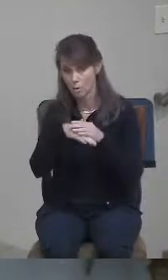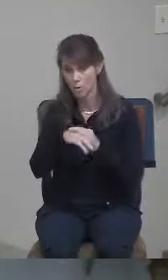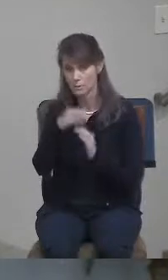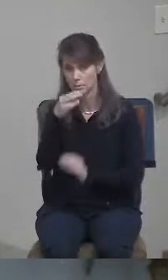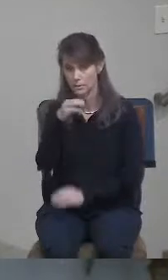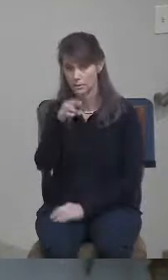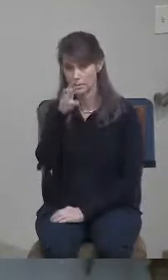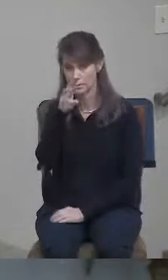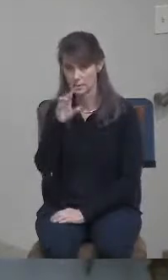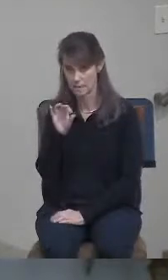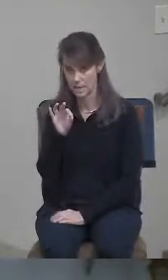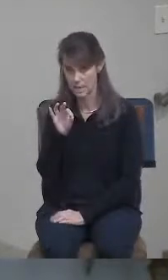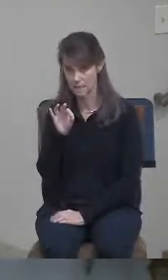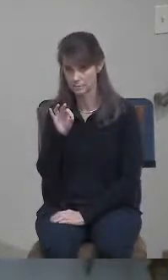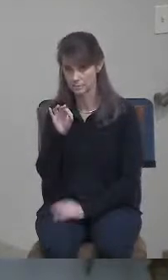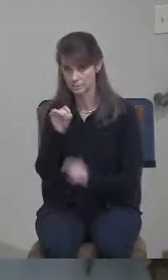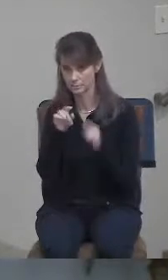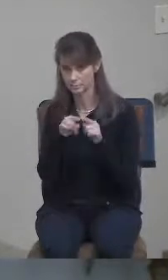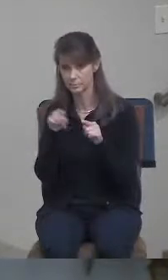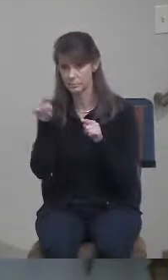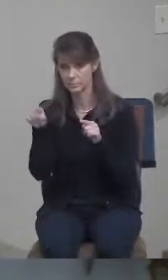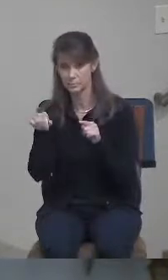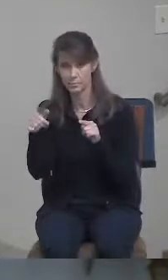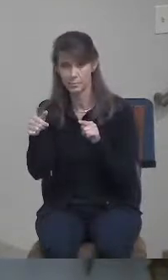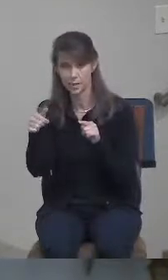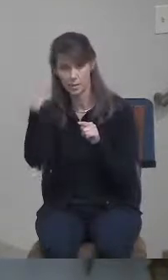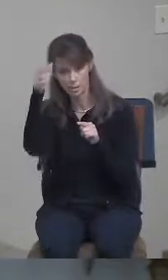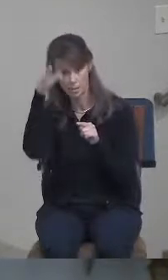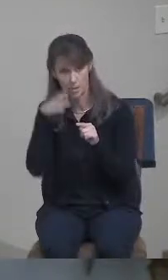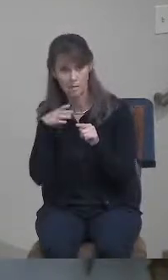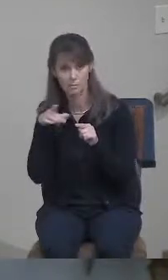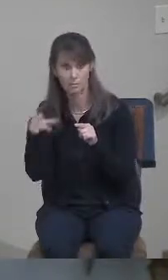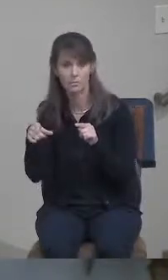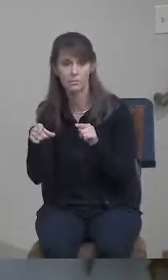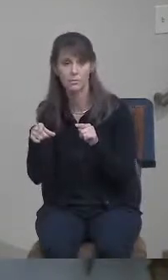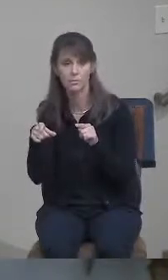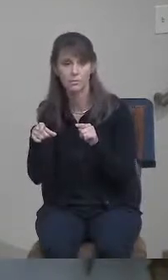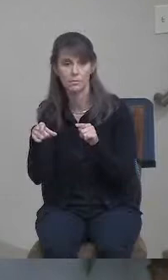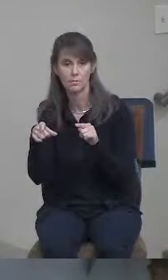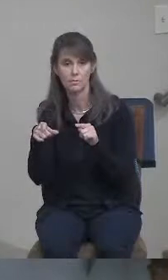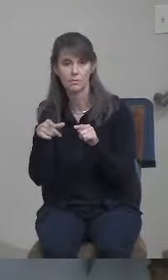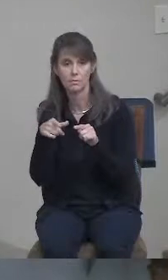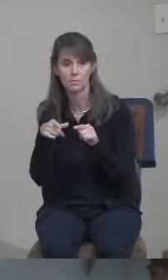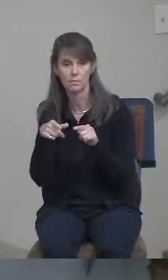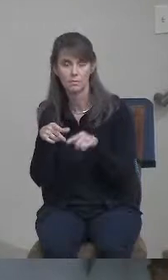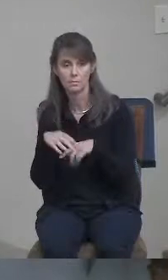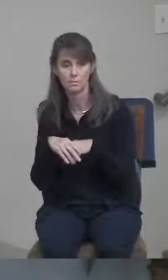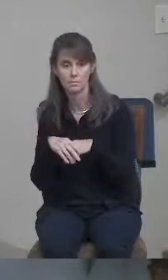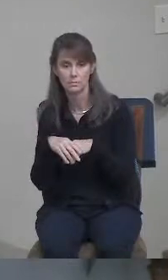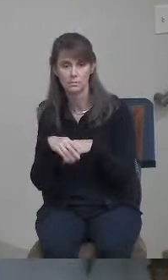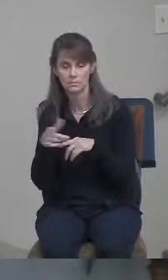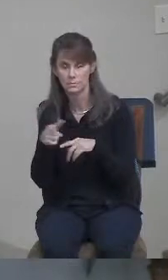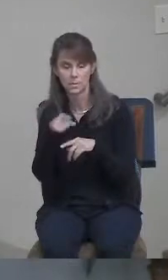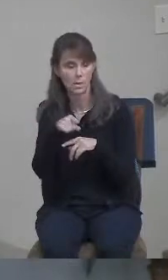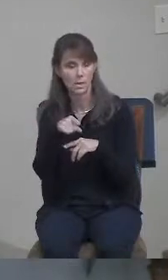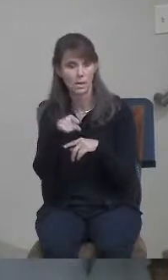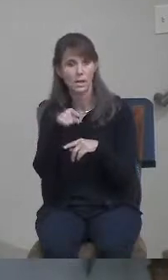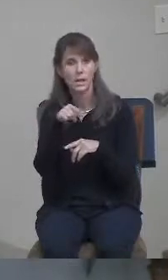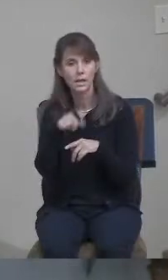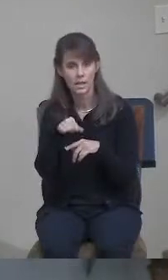1769 in Connecticut. His mother was a New